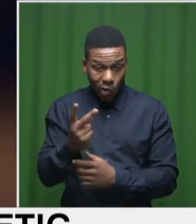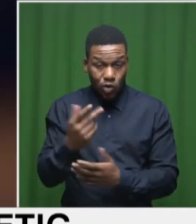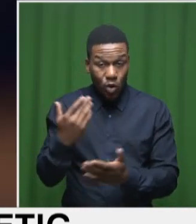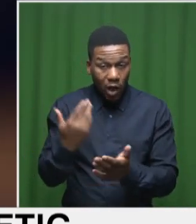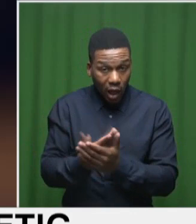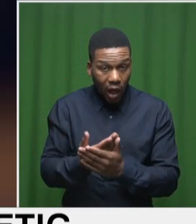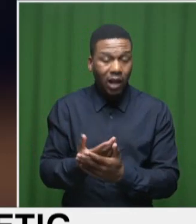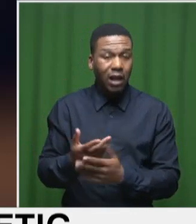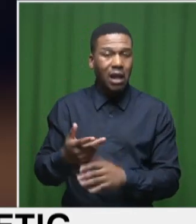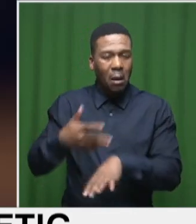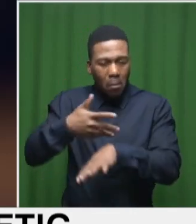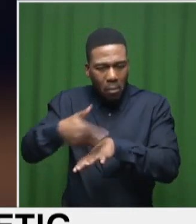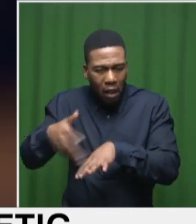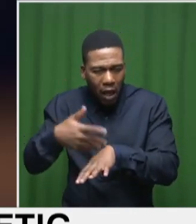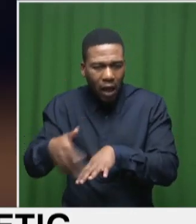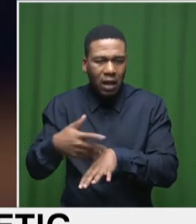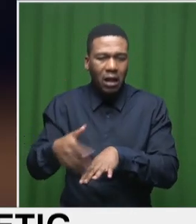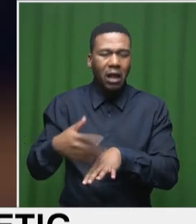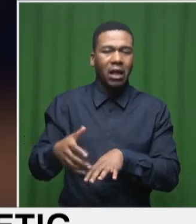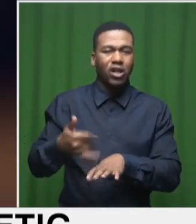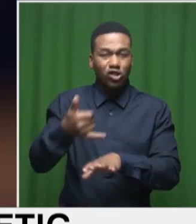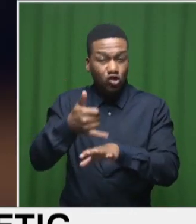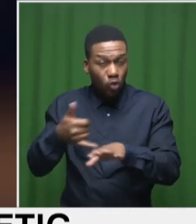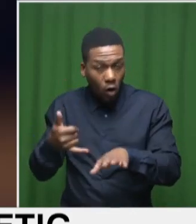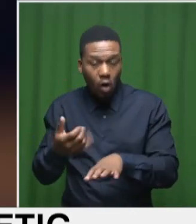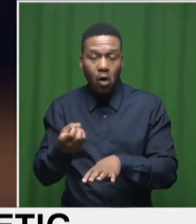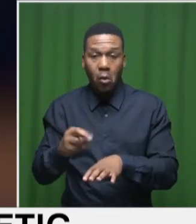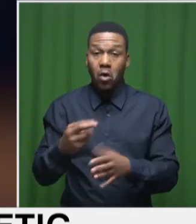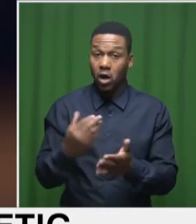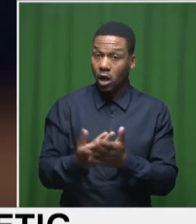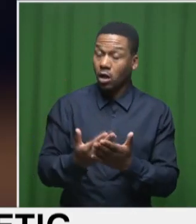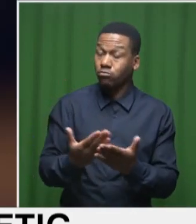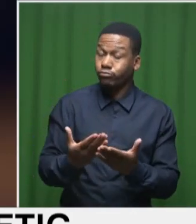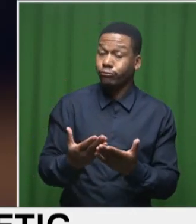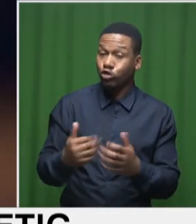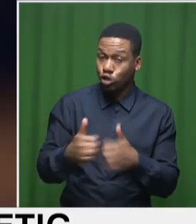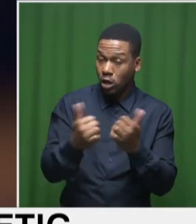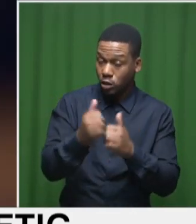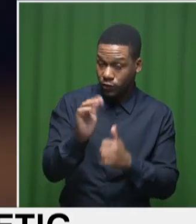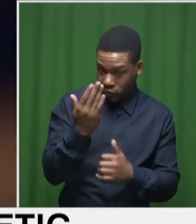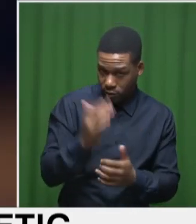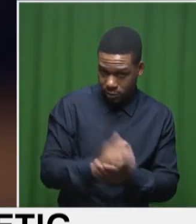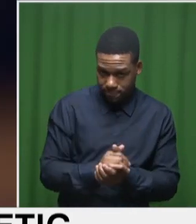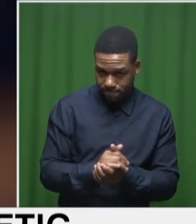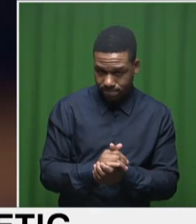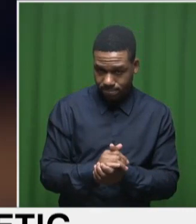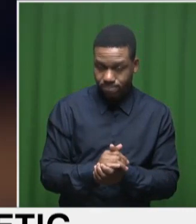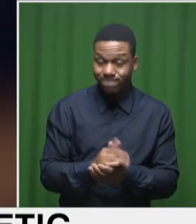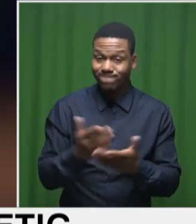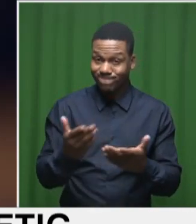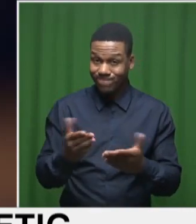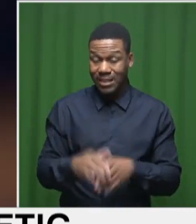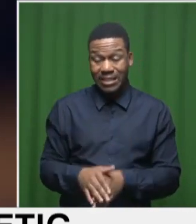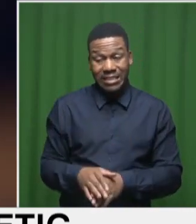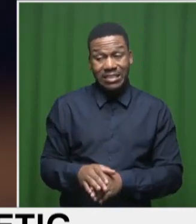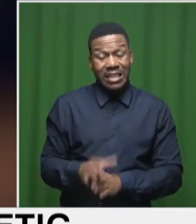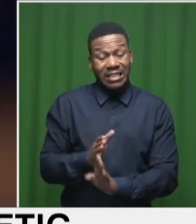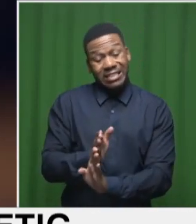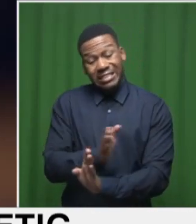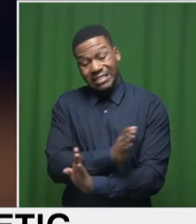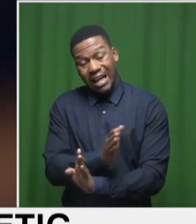infection, scarring, and failure to heal. You can get a run into side effects. Even sometimes doing